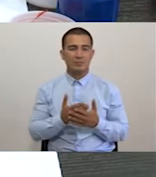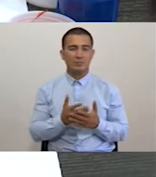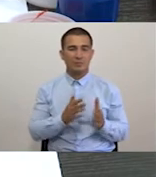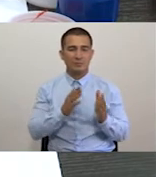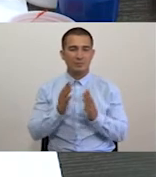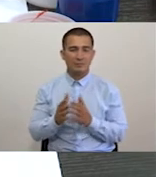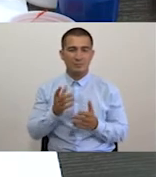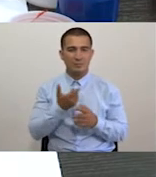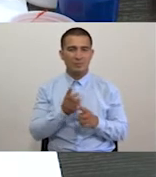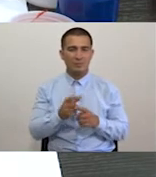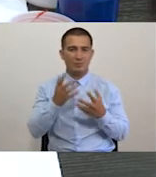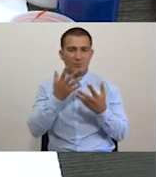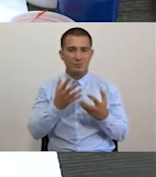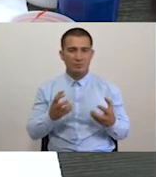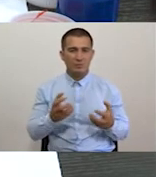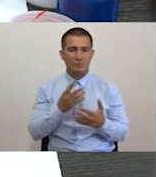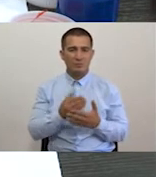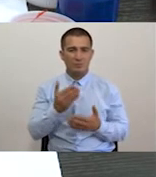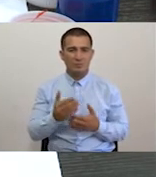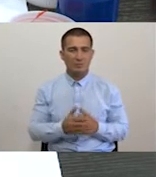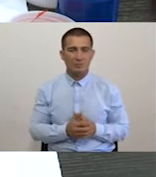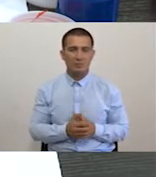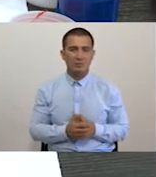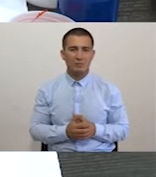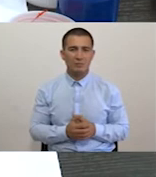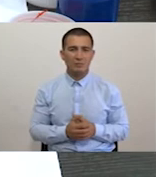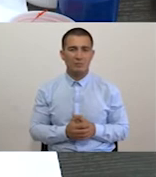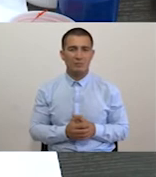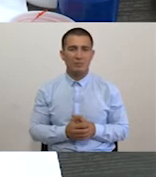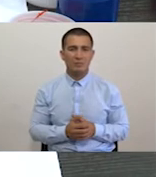Demak, eng to'q qismlarini berib olamiz.